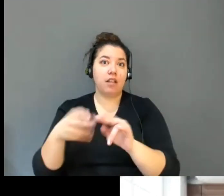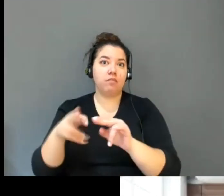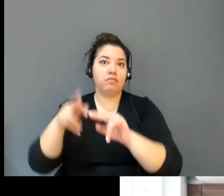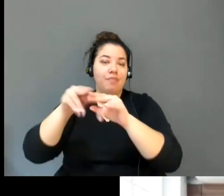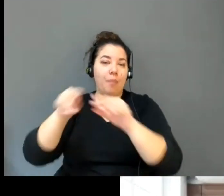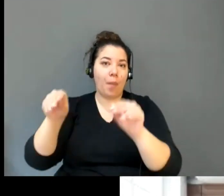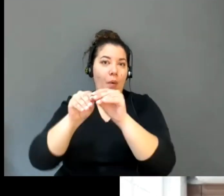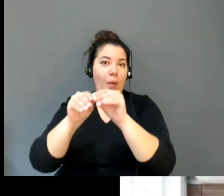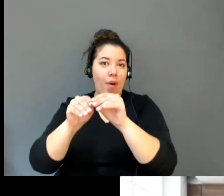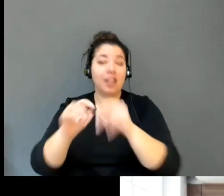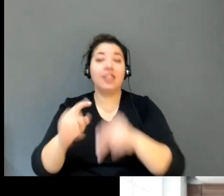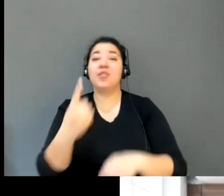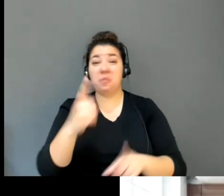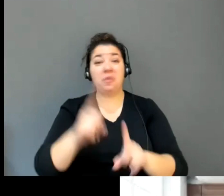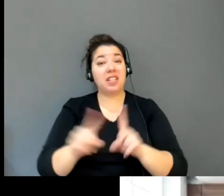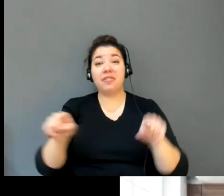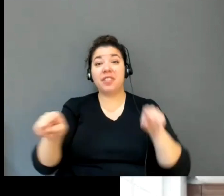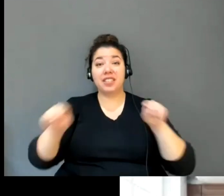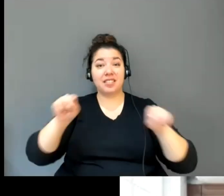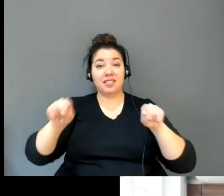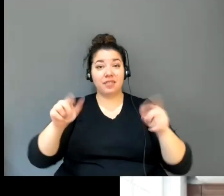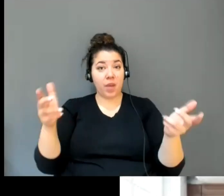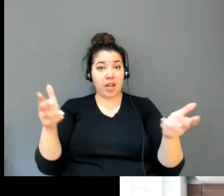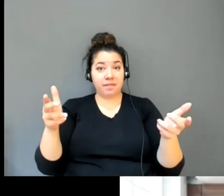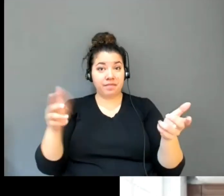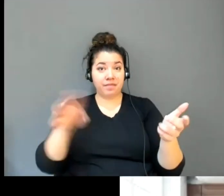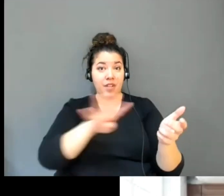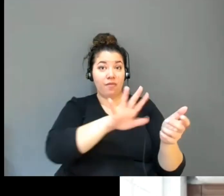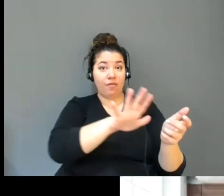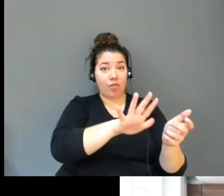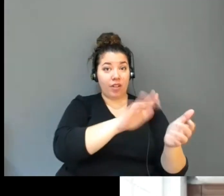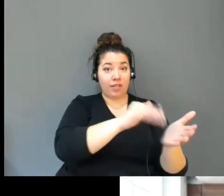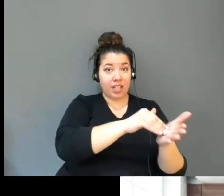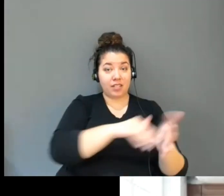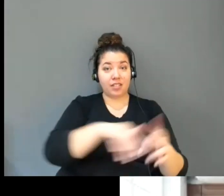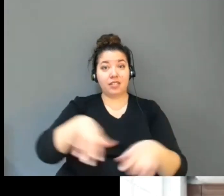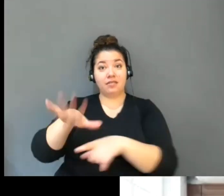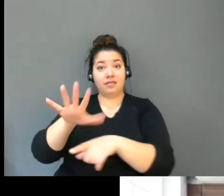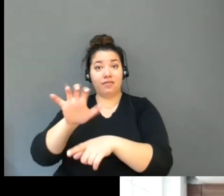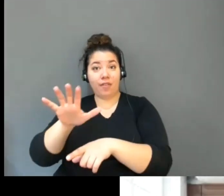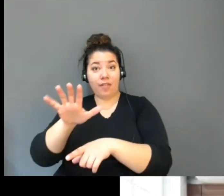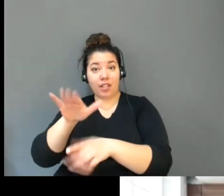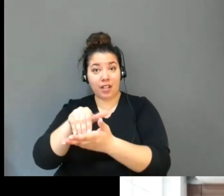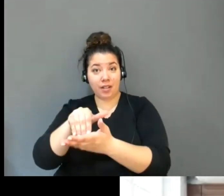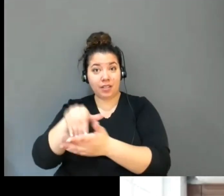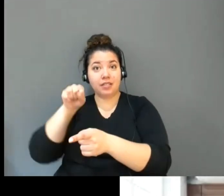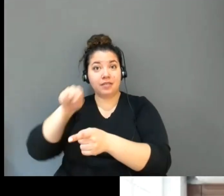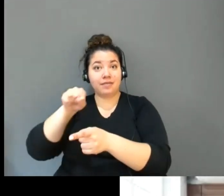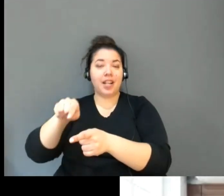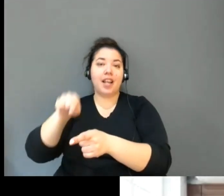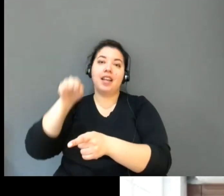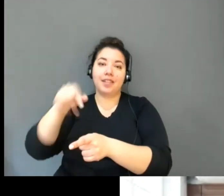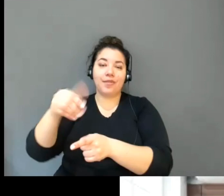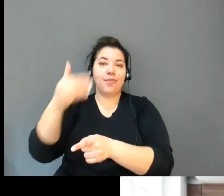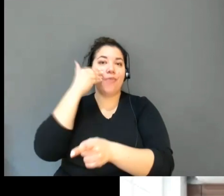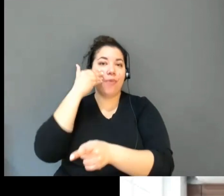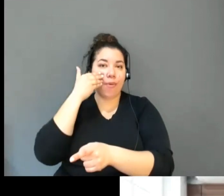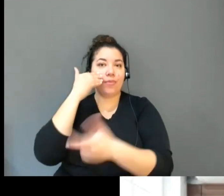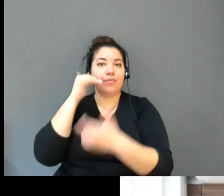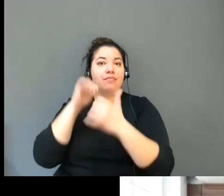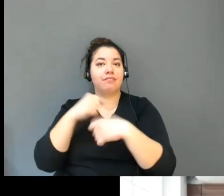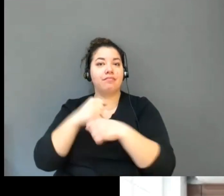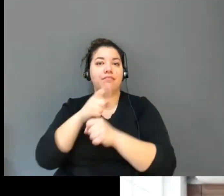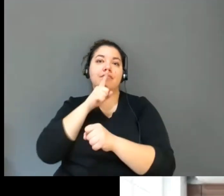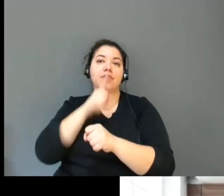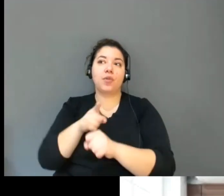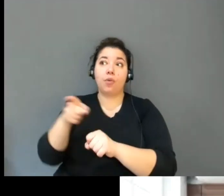really one difference, and it is that the guy at $500,000 a year knows how to make sure that the client is really well taken